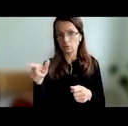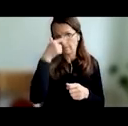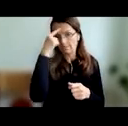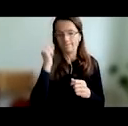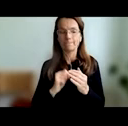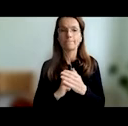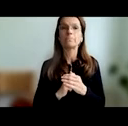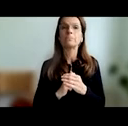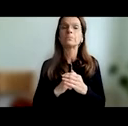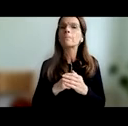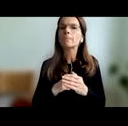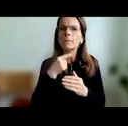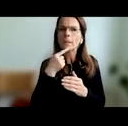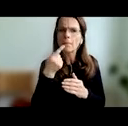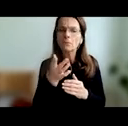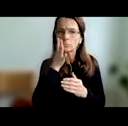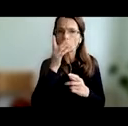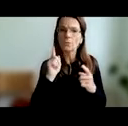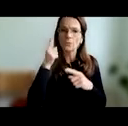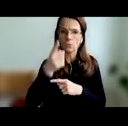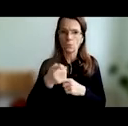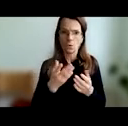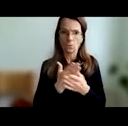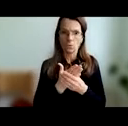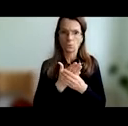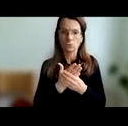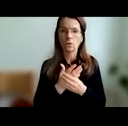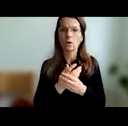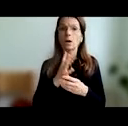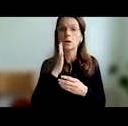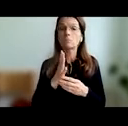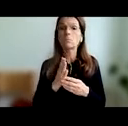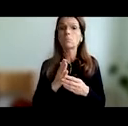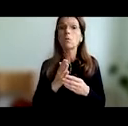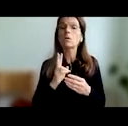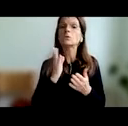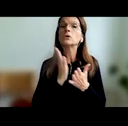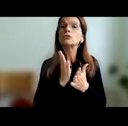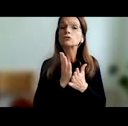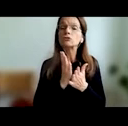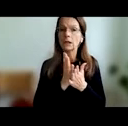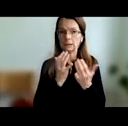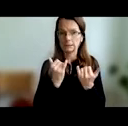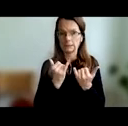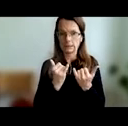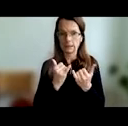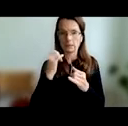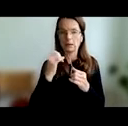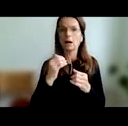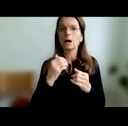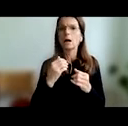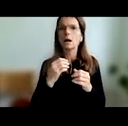to be able to provide structured information to people. So the forecast